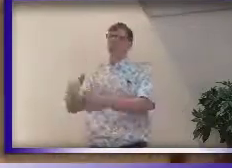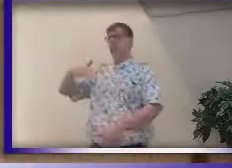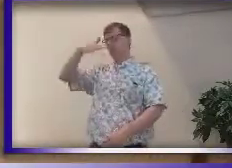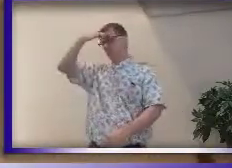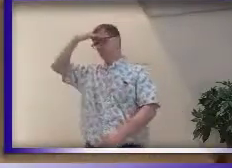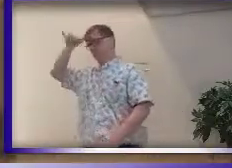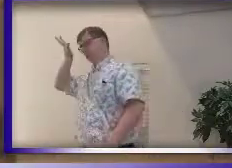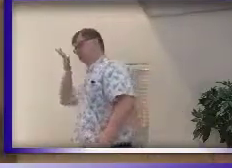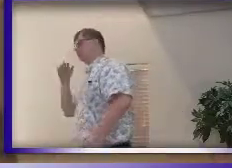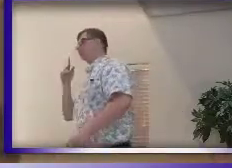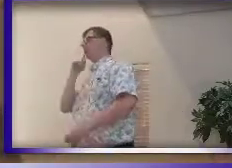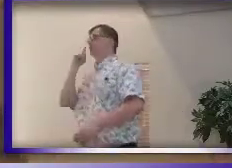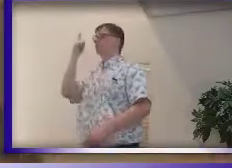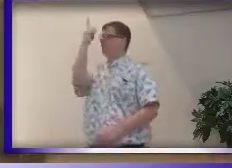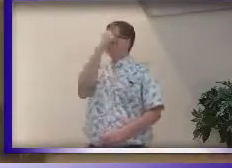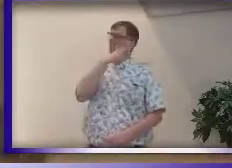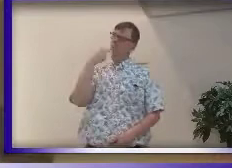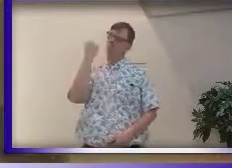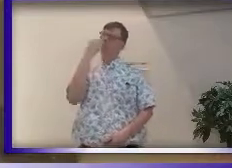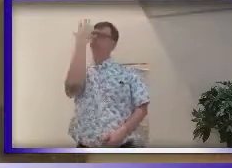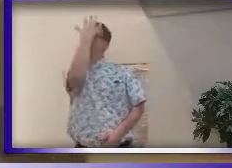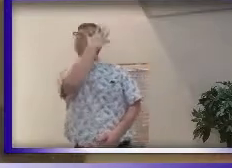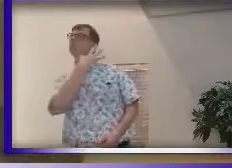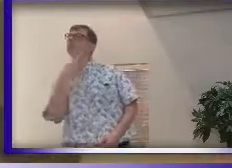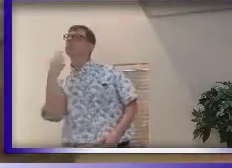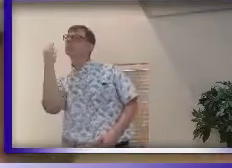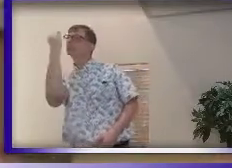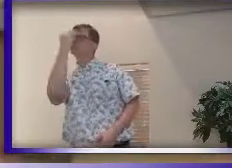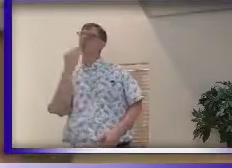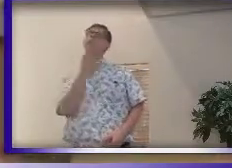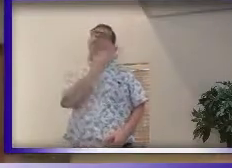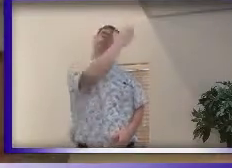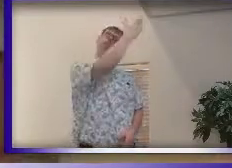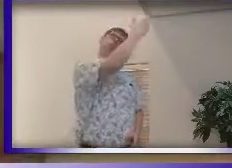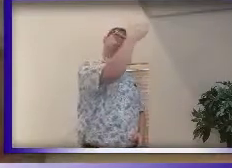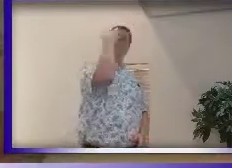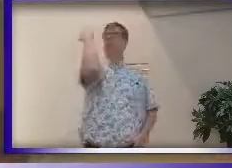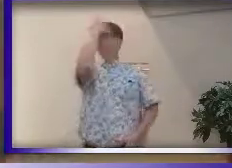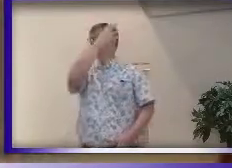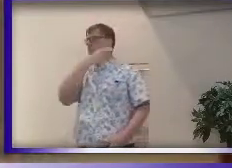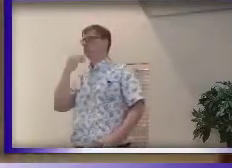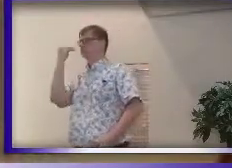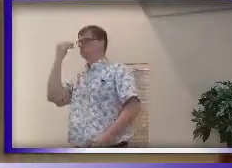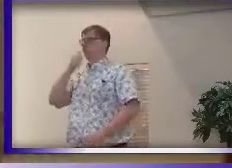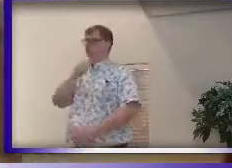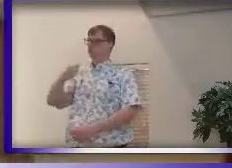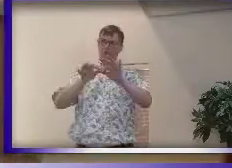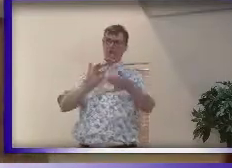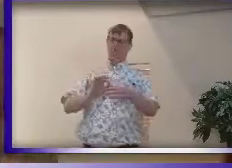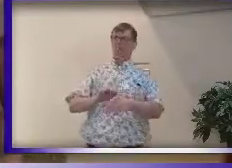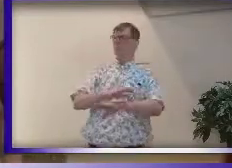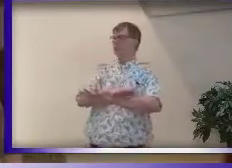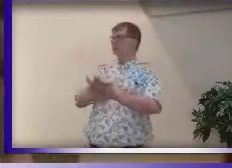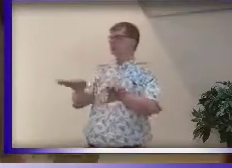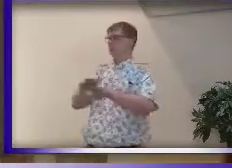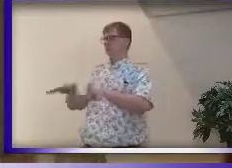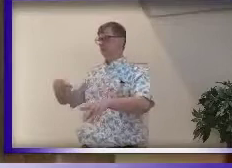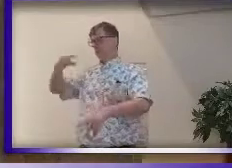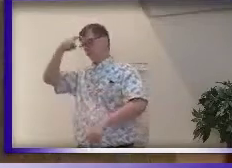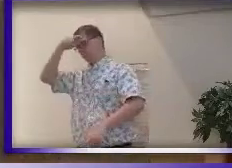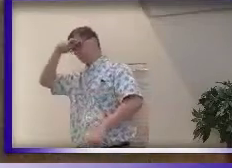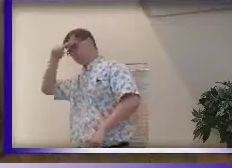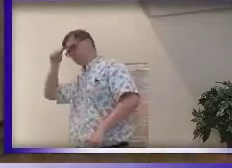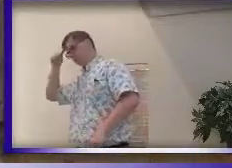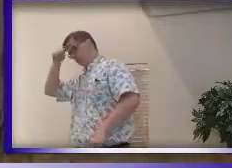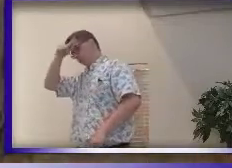in everything and not forgetting. You know, I used to have bronchitis 9 months